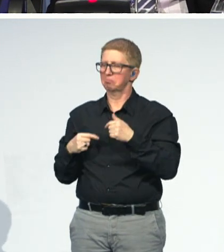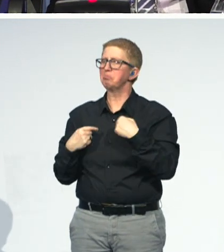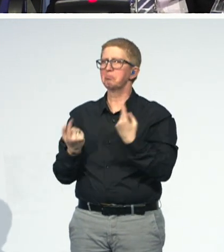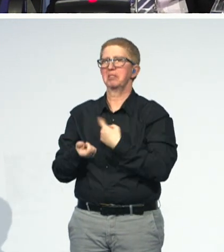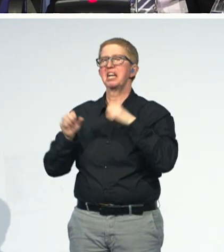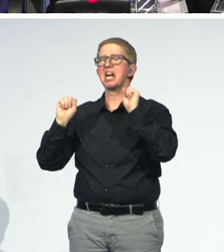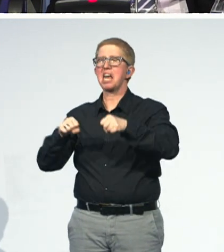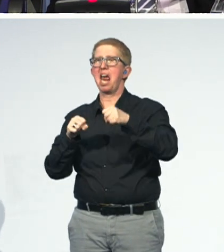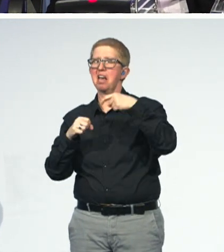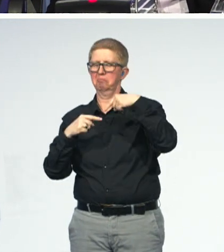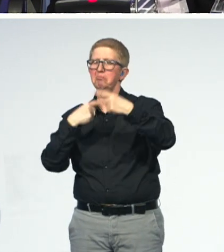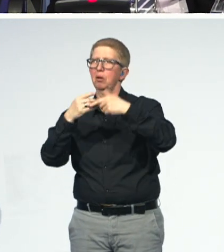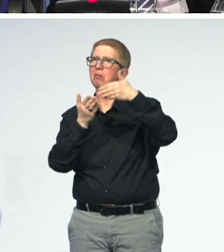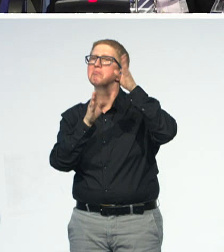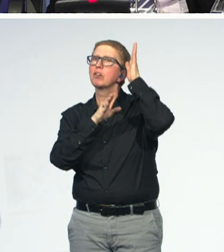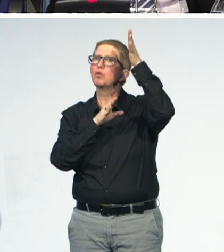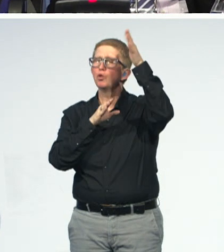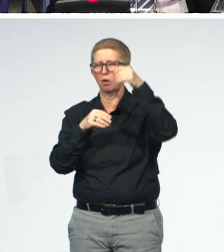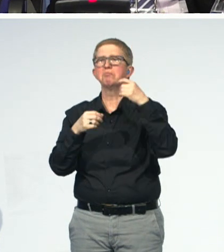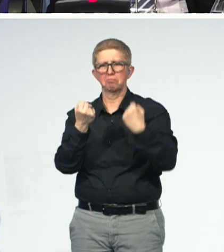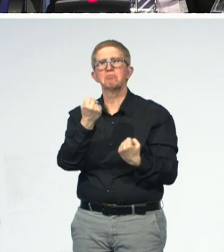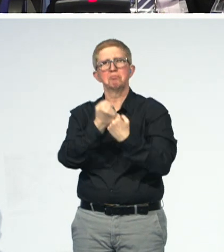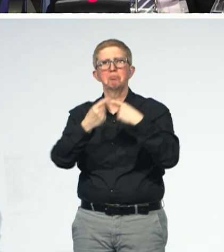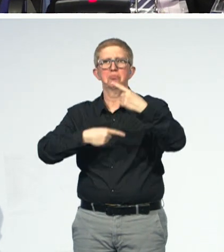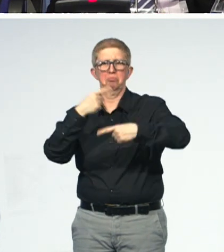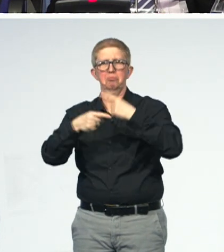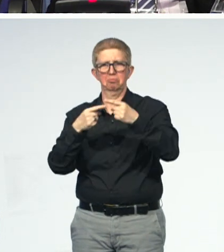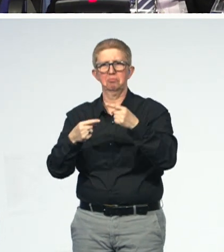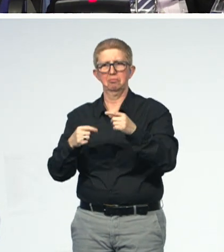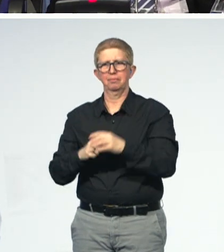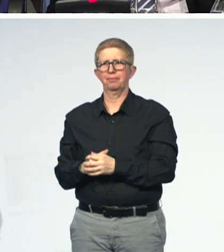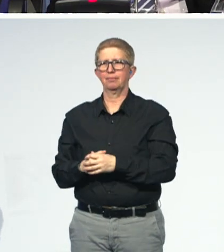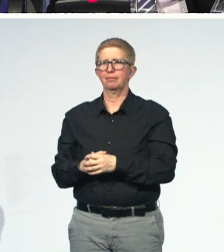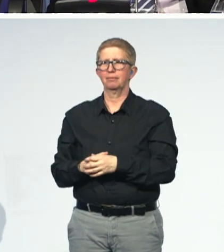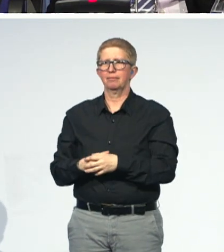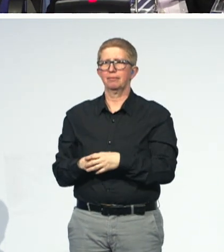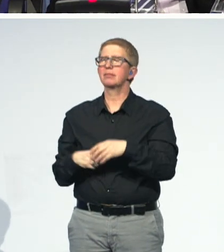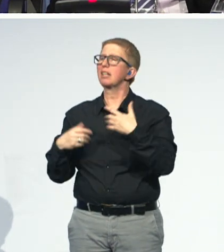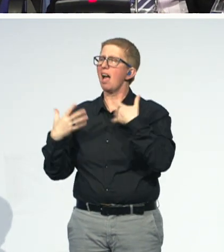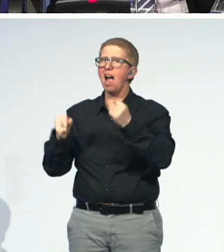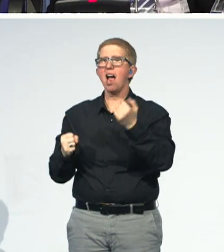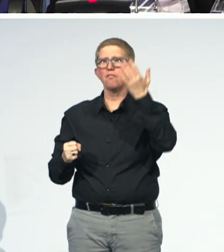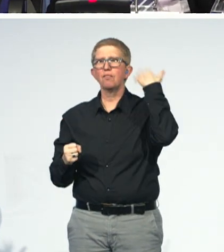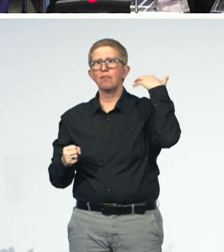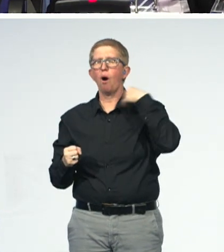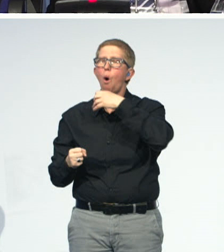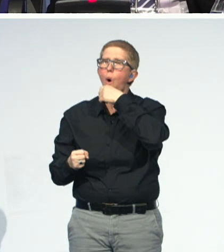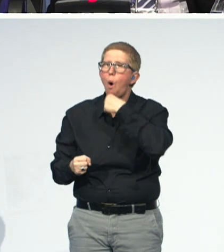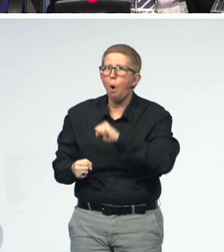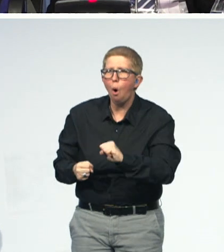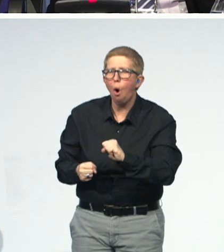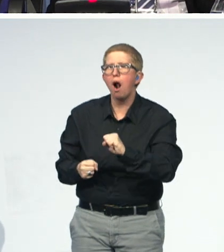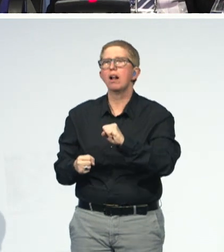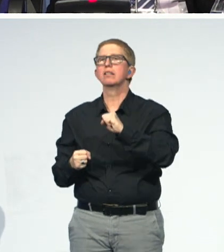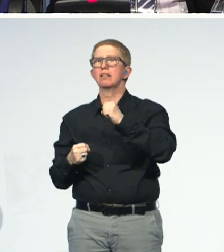We have an Asian Chinese story about an old man with an indomitable spirit who dreamed of moving away to